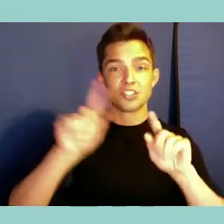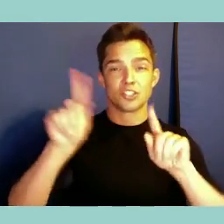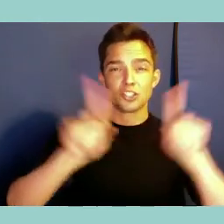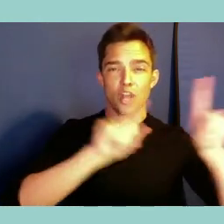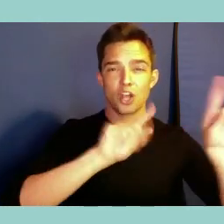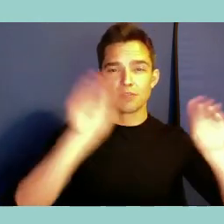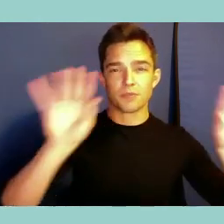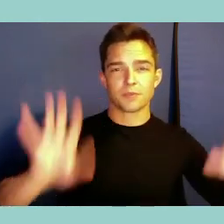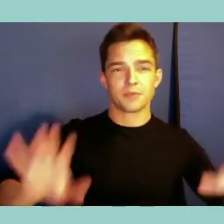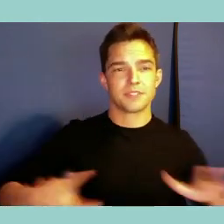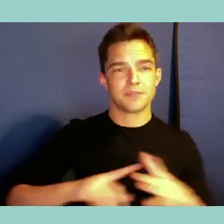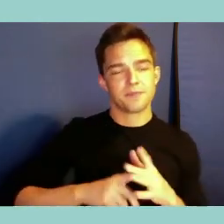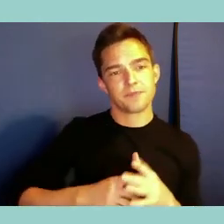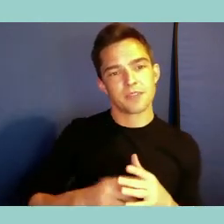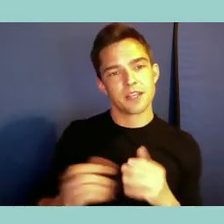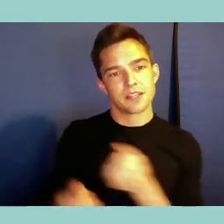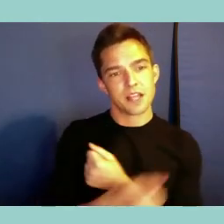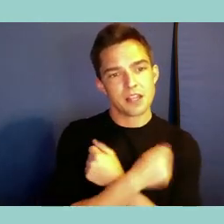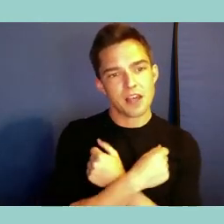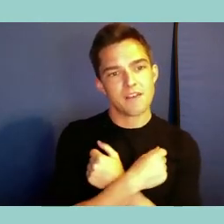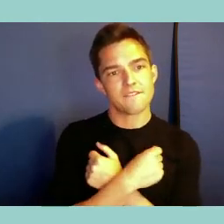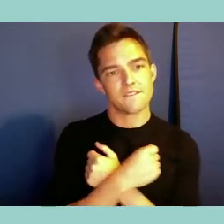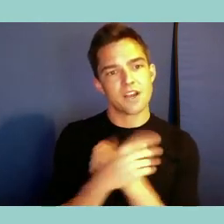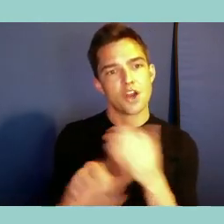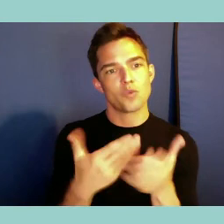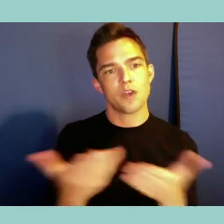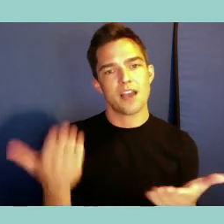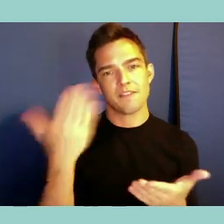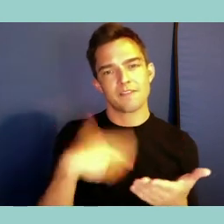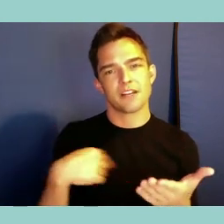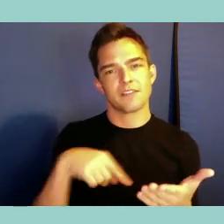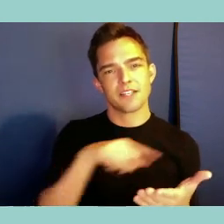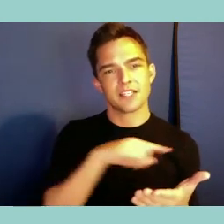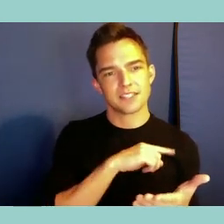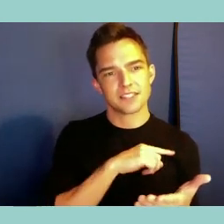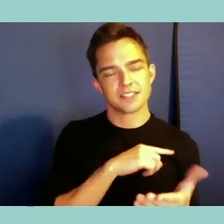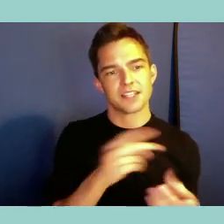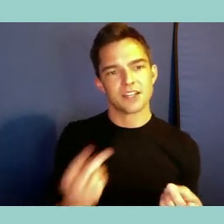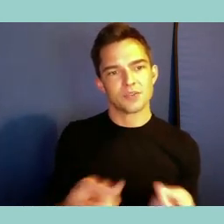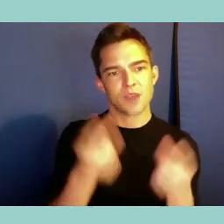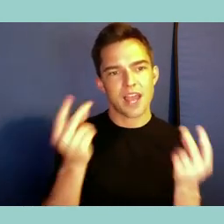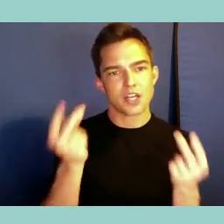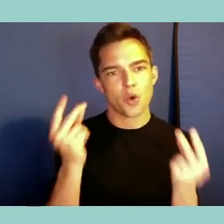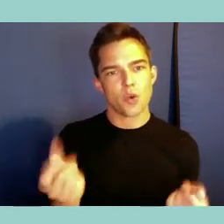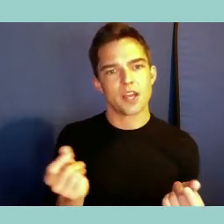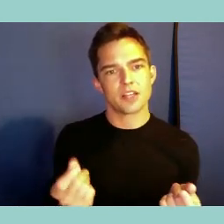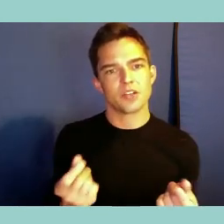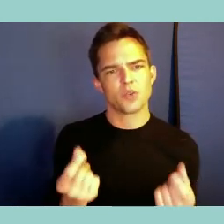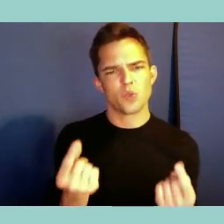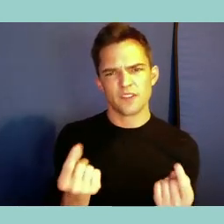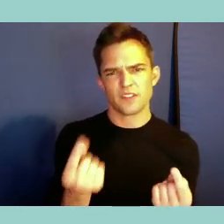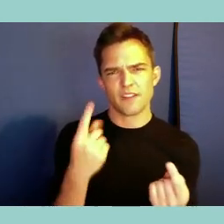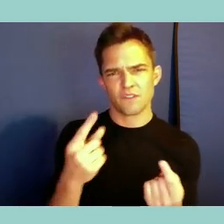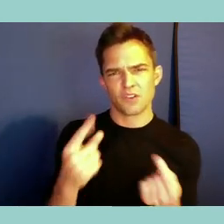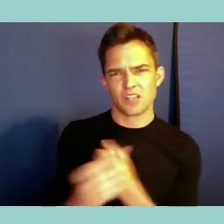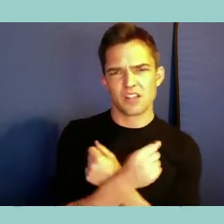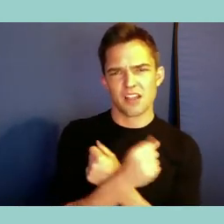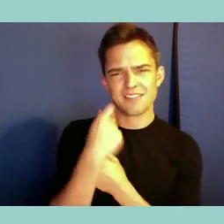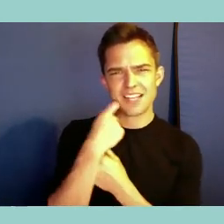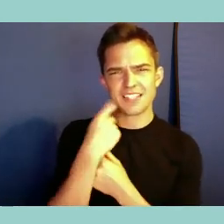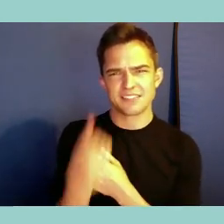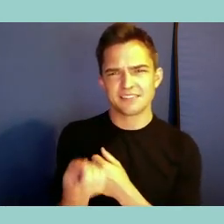began. The option of love is right before us. By the way, what have you done for love